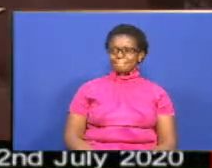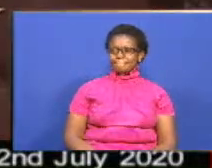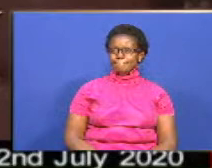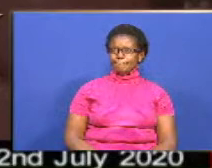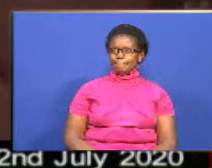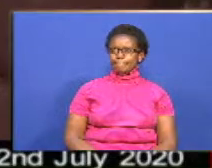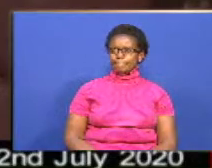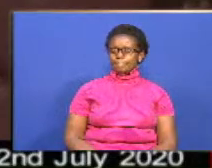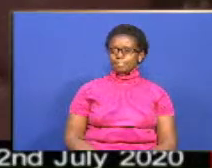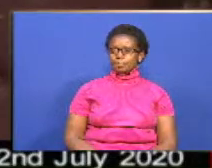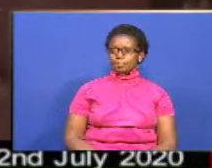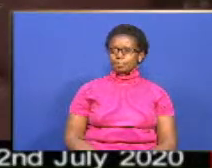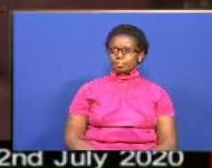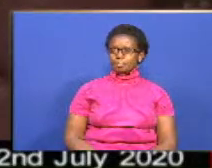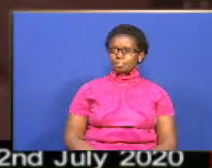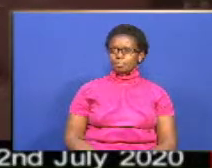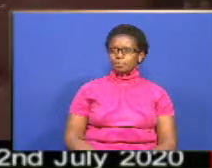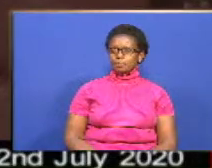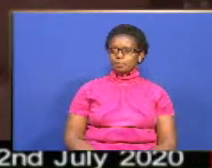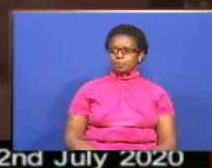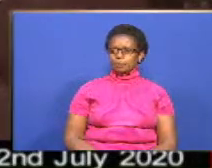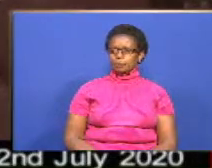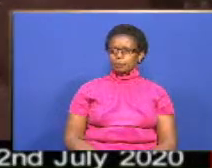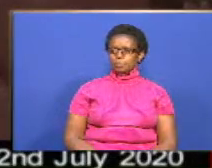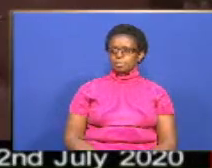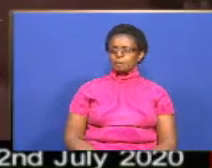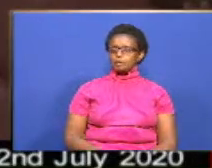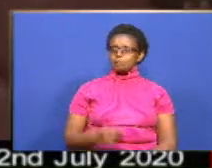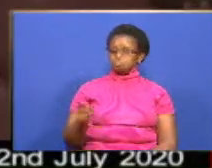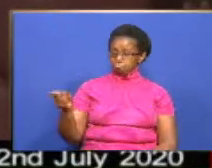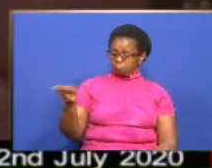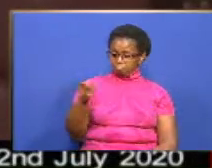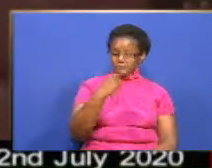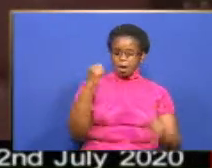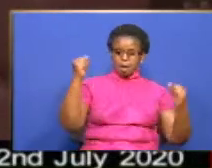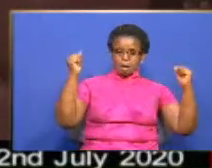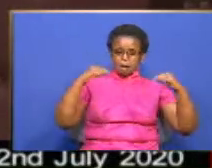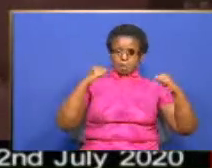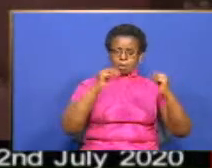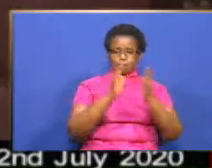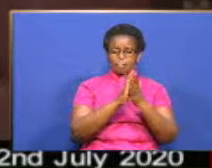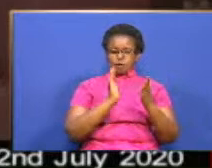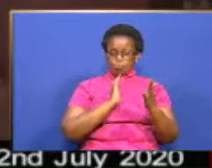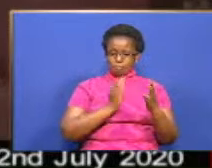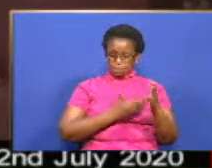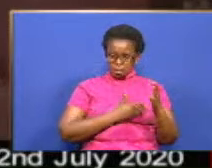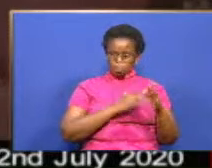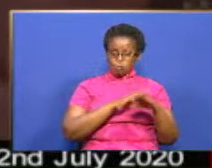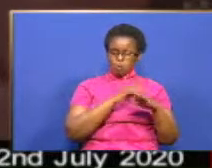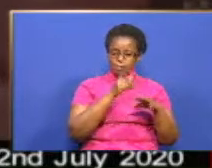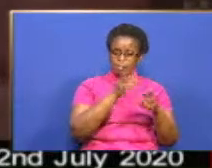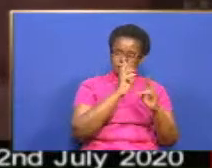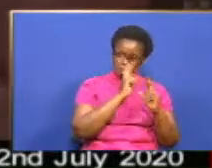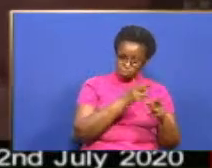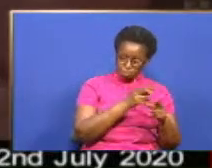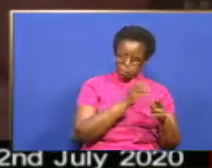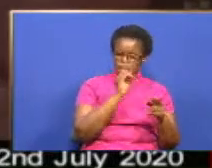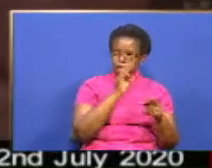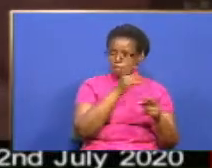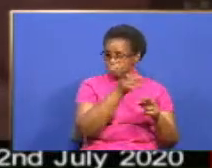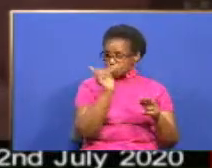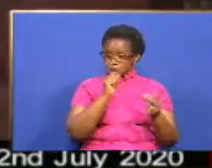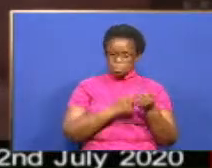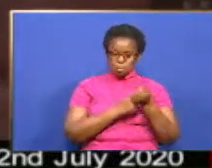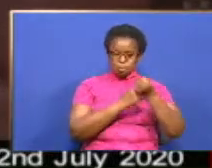Okay, I go on to put the question, which is that the House do agree with the committee in the said report. Will as many as are of that opinion